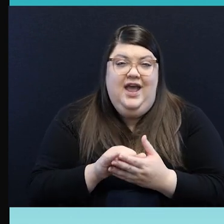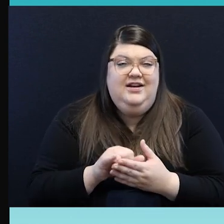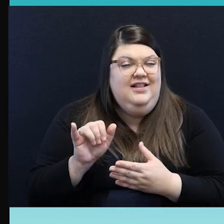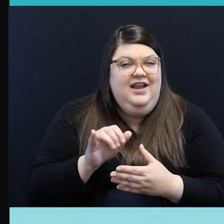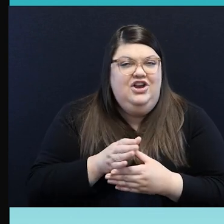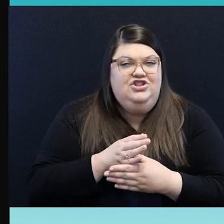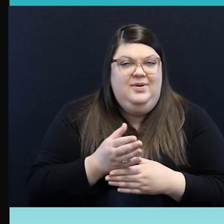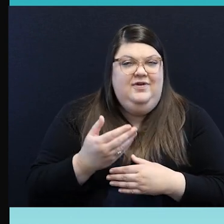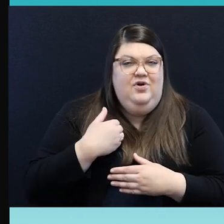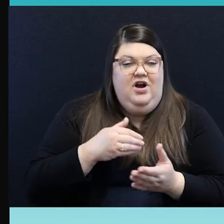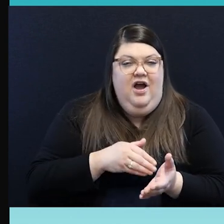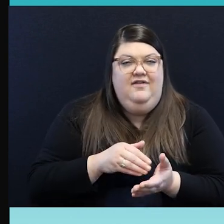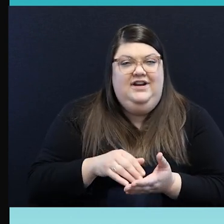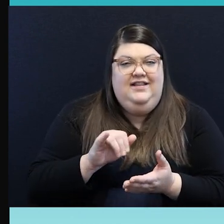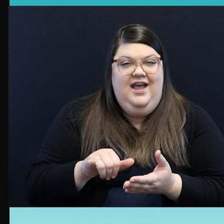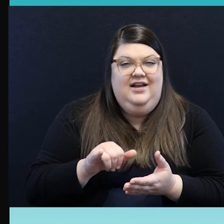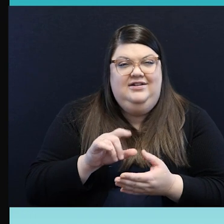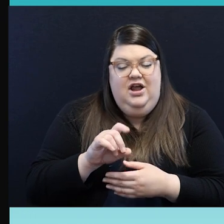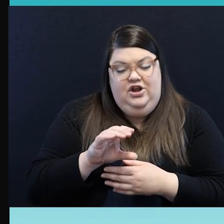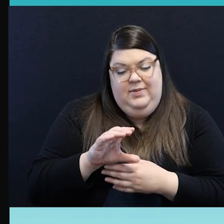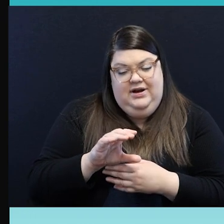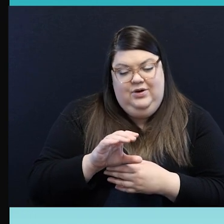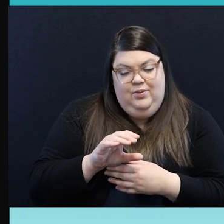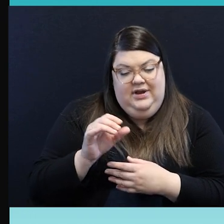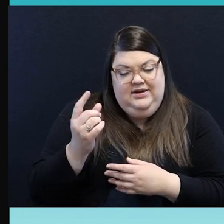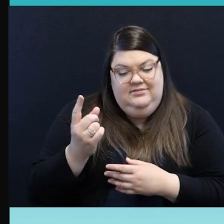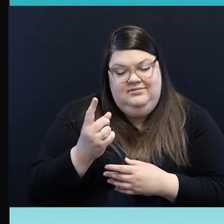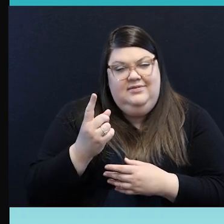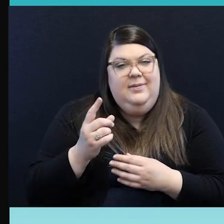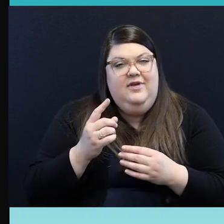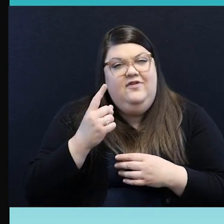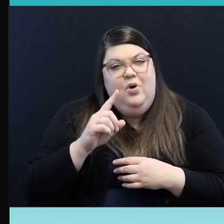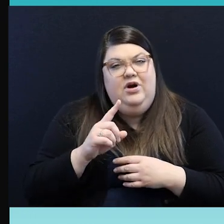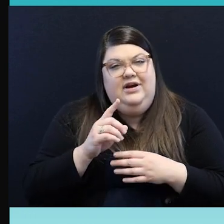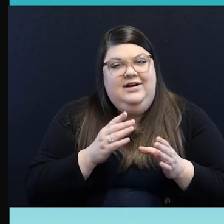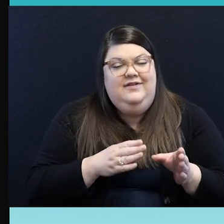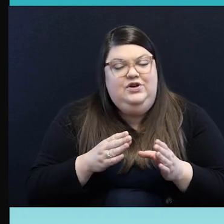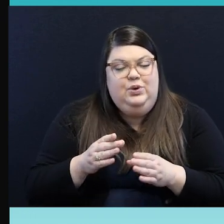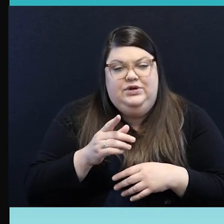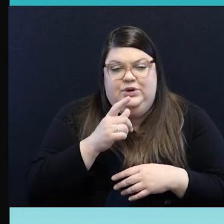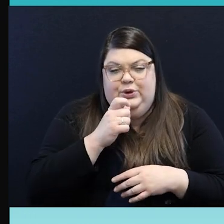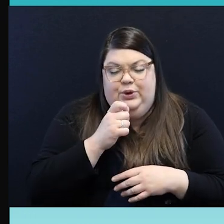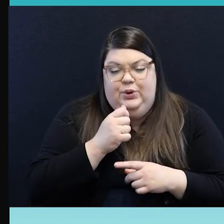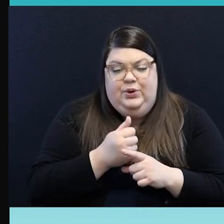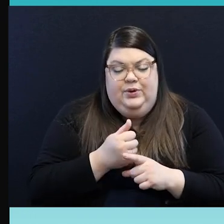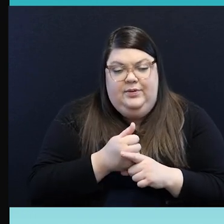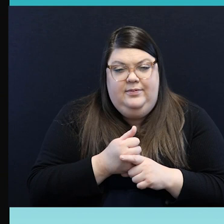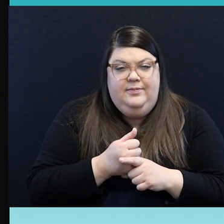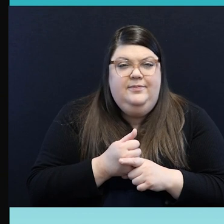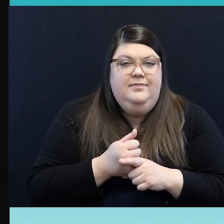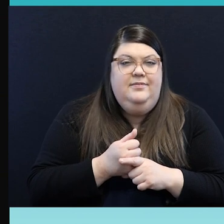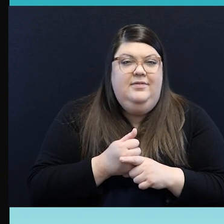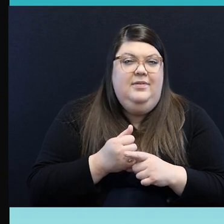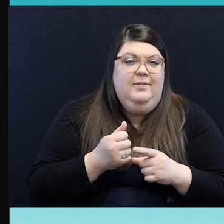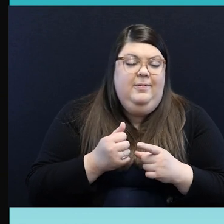shared earlier, oftentimes that document is going to be for individuals who are